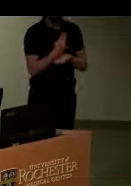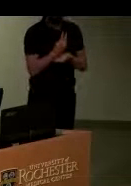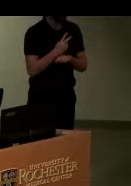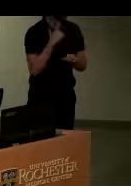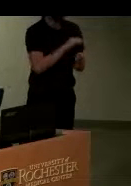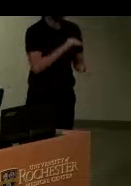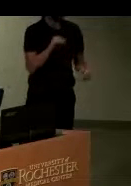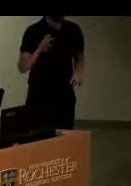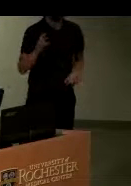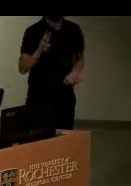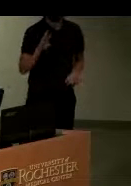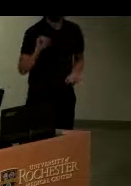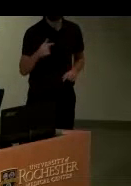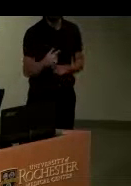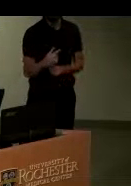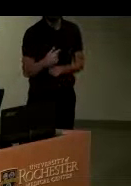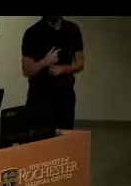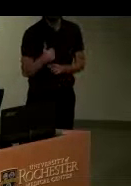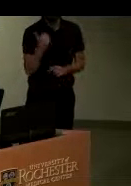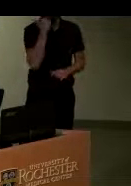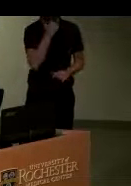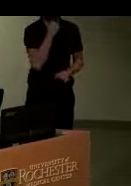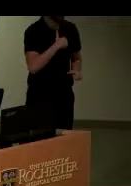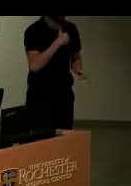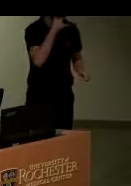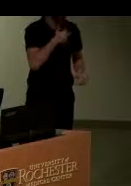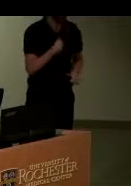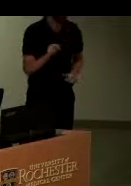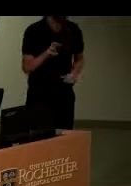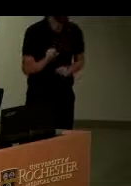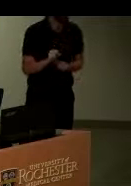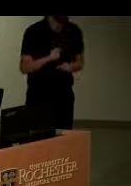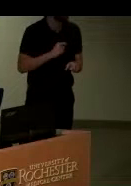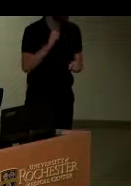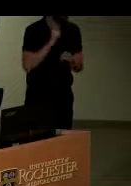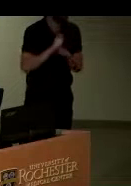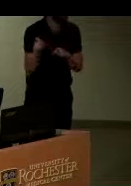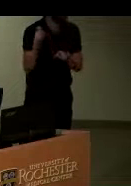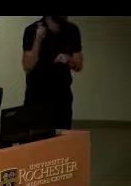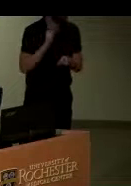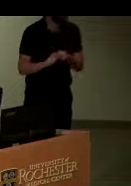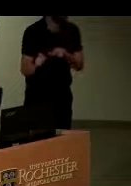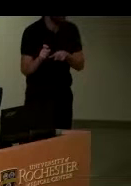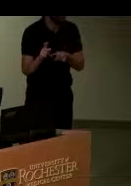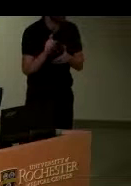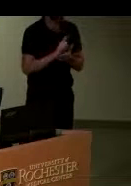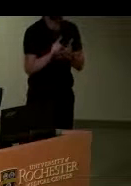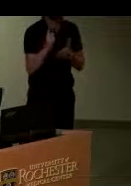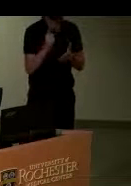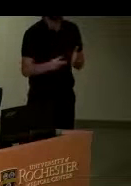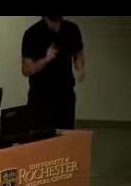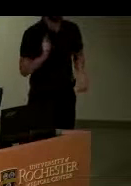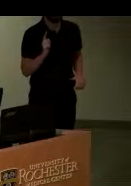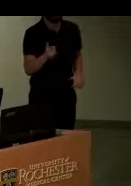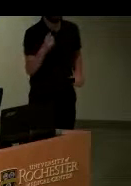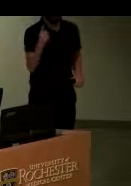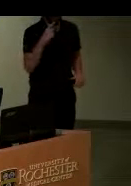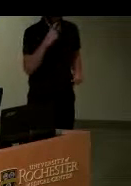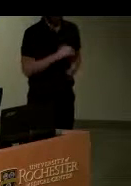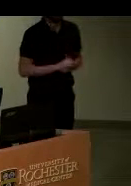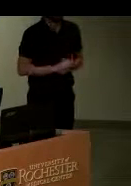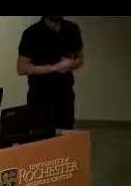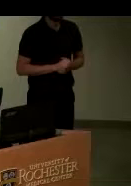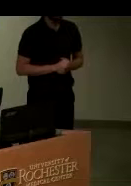her over to our wing. And every day I would call up and say, any news, any news. And about a week and a half later, they said, oh